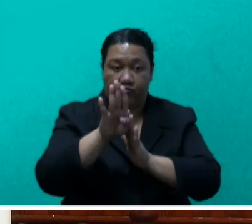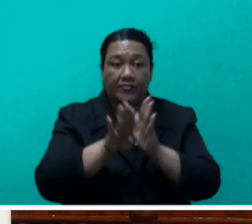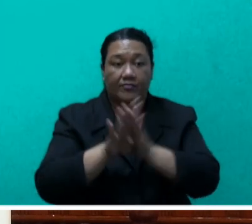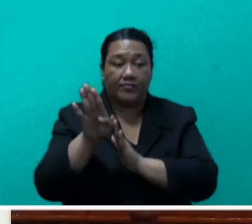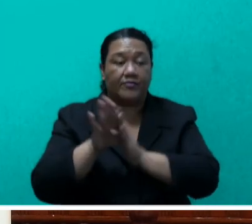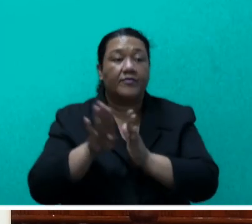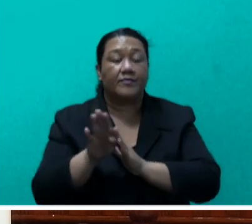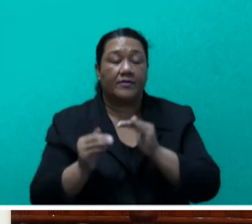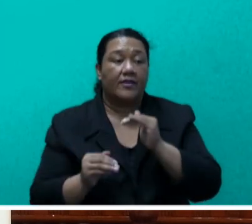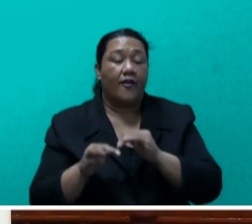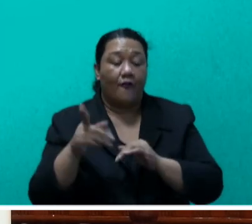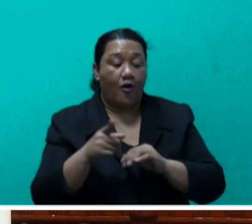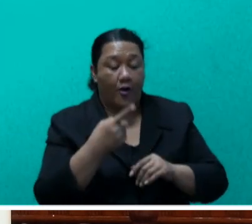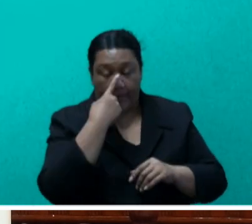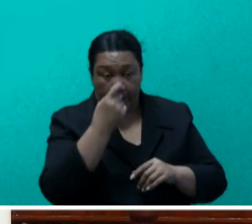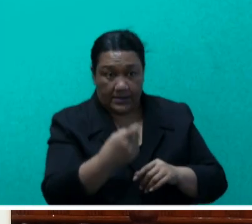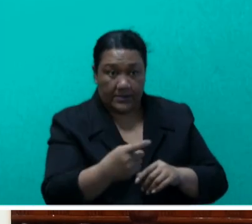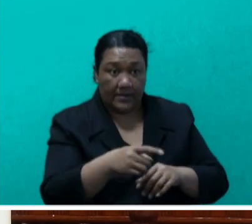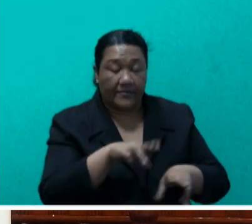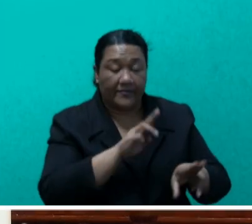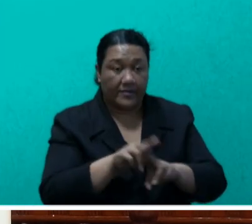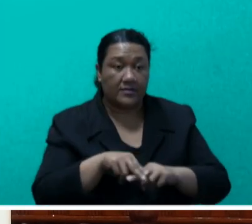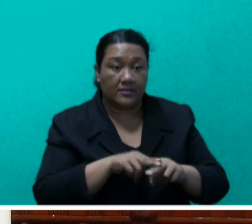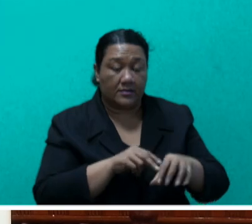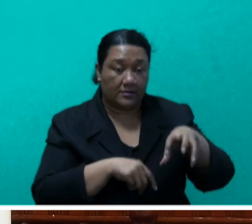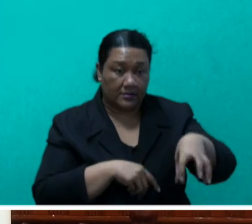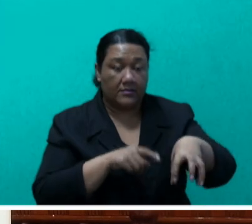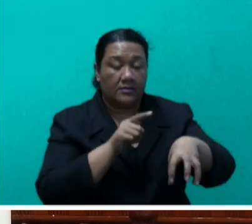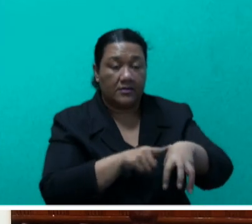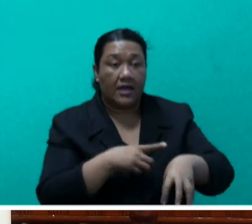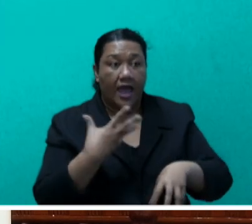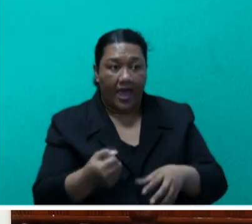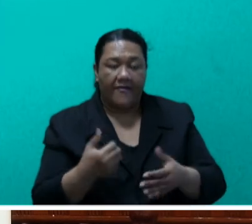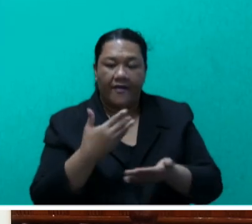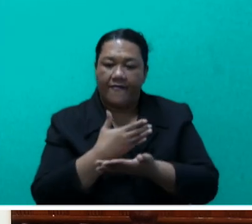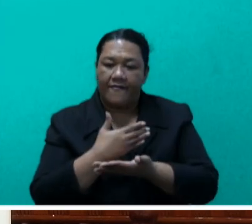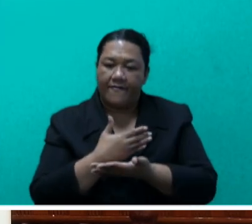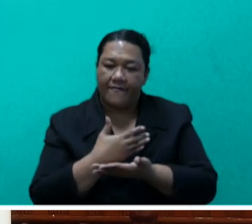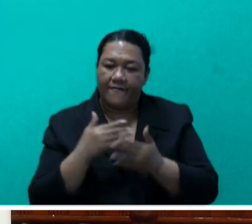Fiji Museum, it has its fair share of challenges.